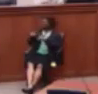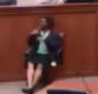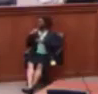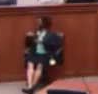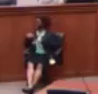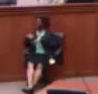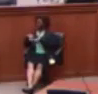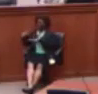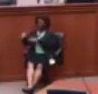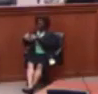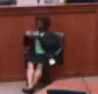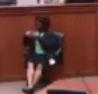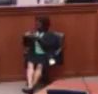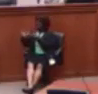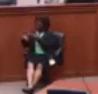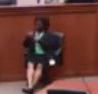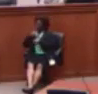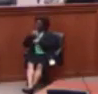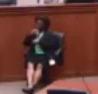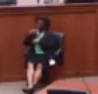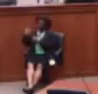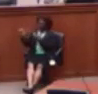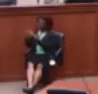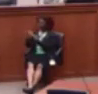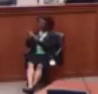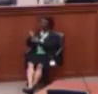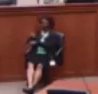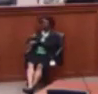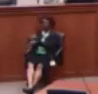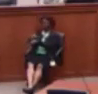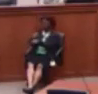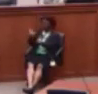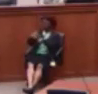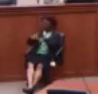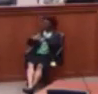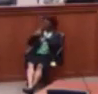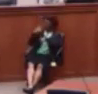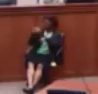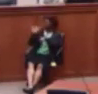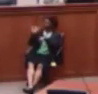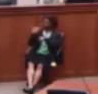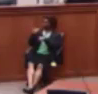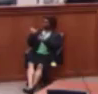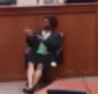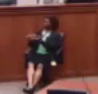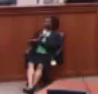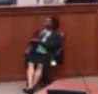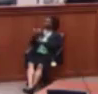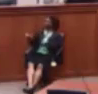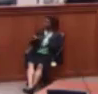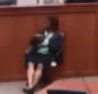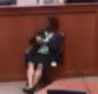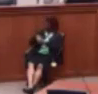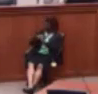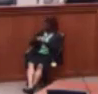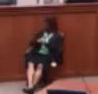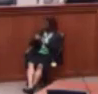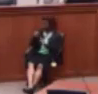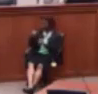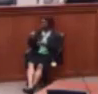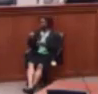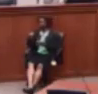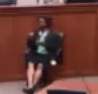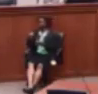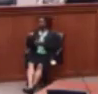really aligned with the jobs that were available for entry-level workers in the state. You directed our team to commence